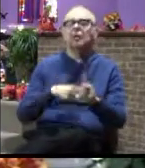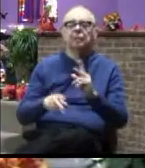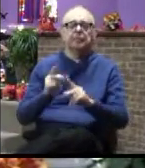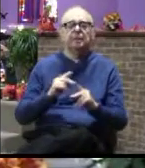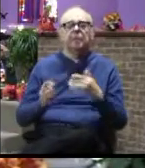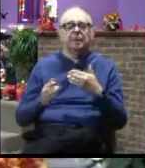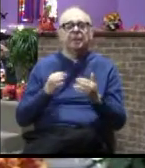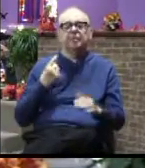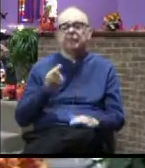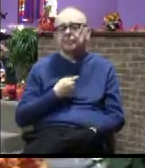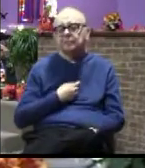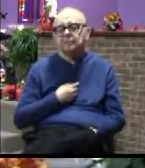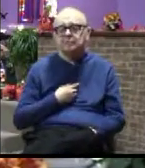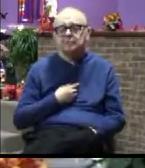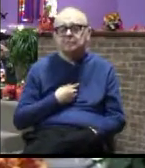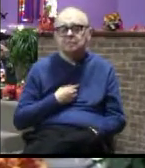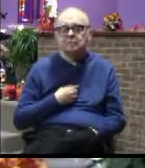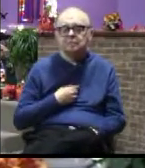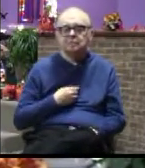else?